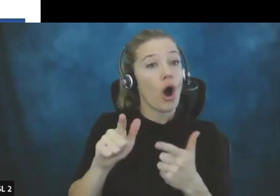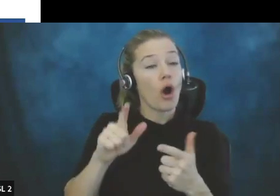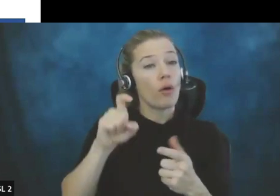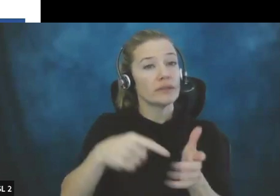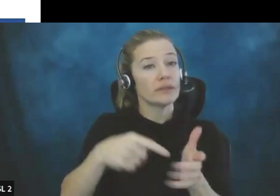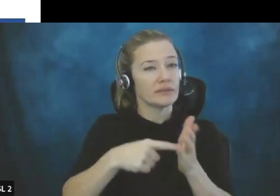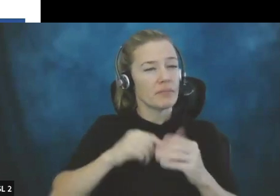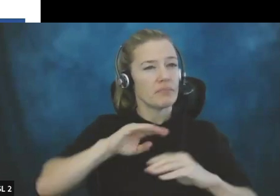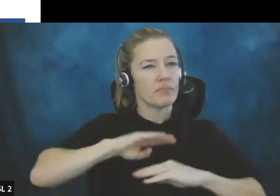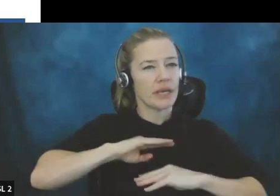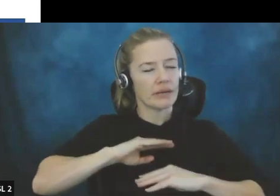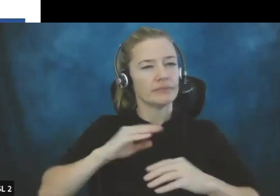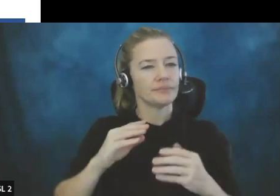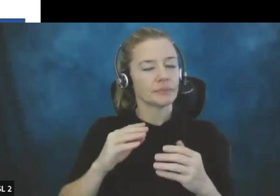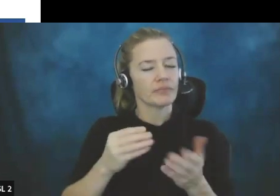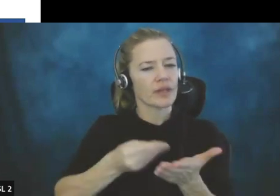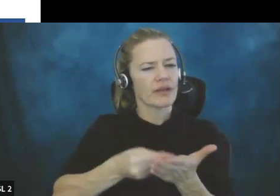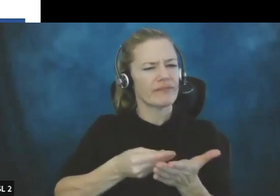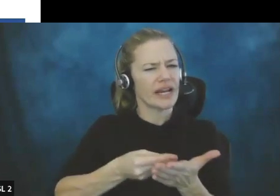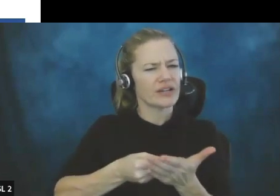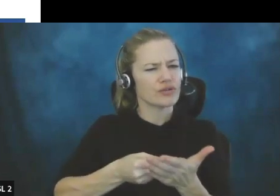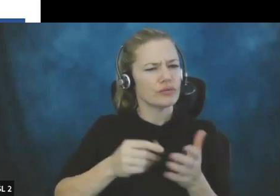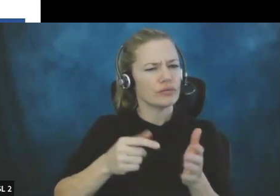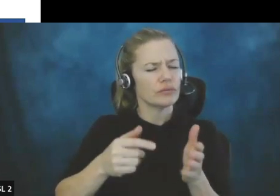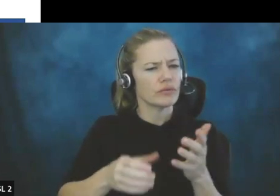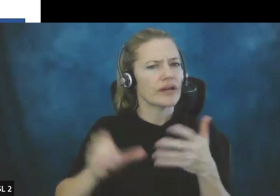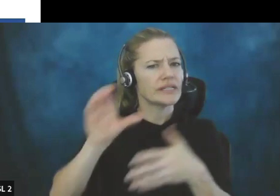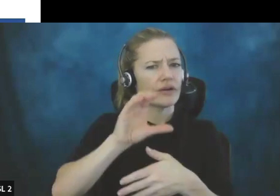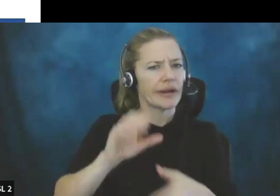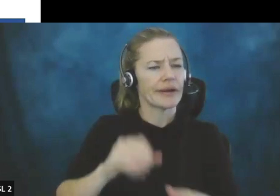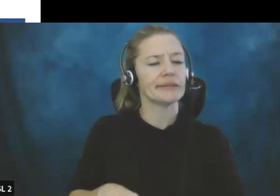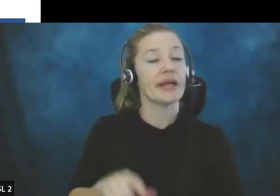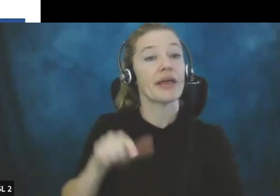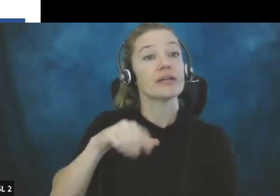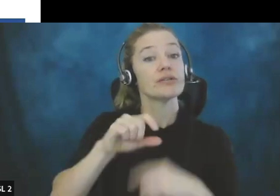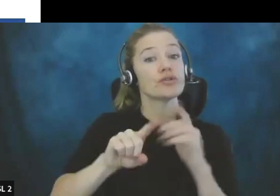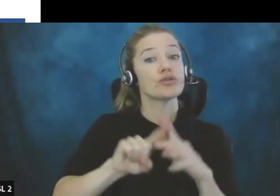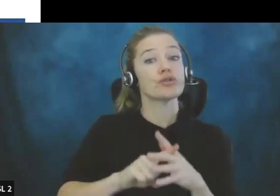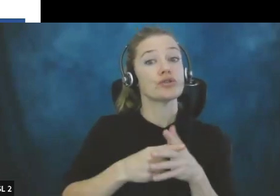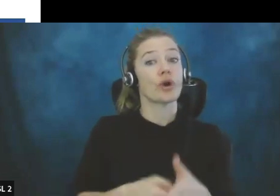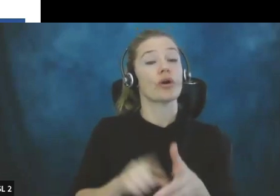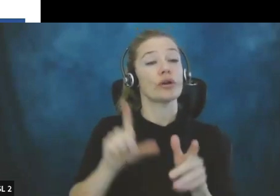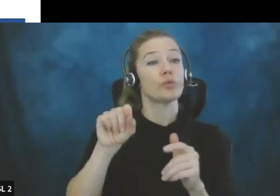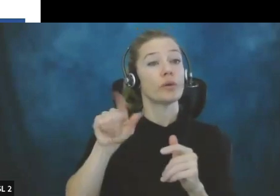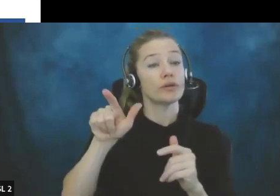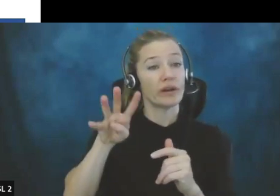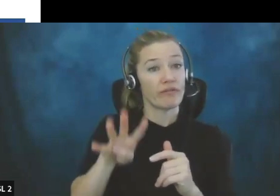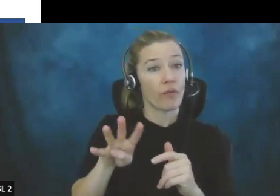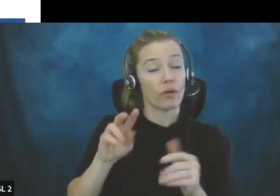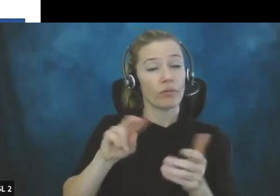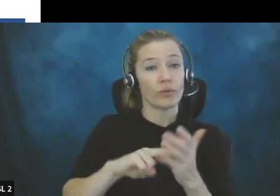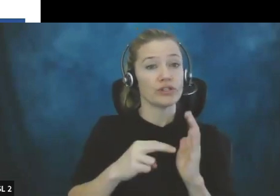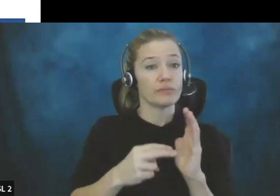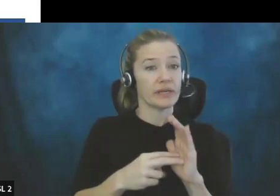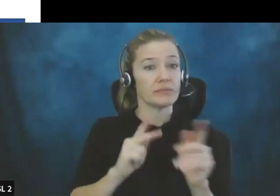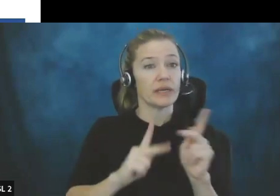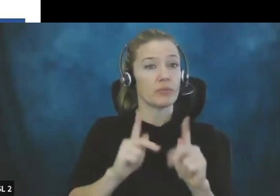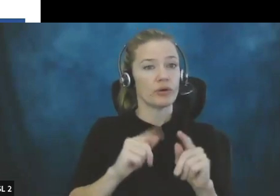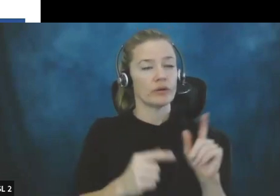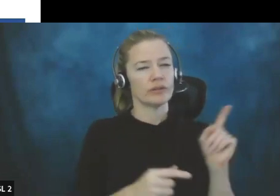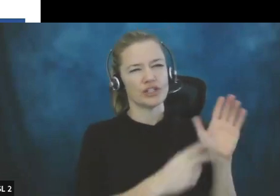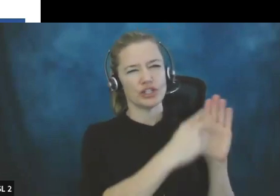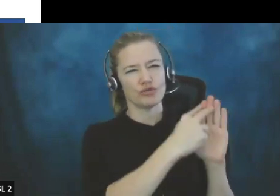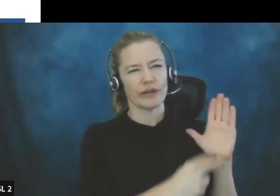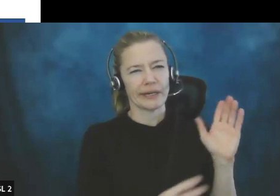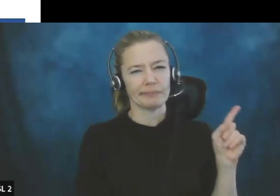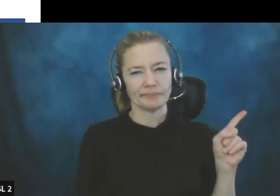requirements. So this effort started in 2024. And the vision is that California can readily access